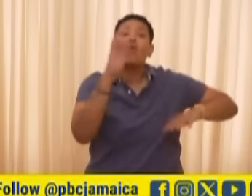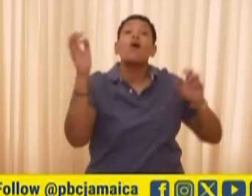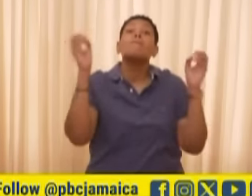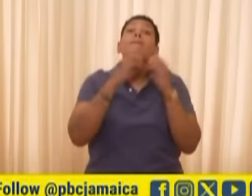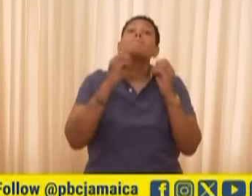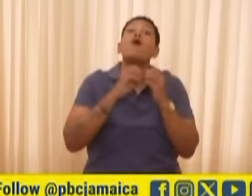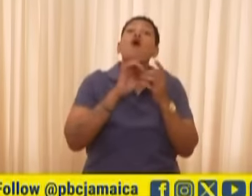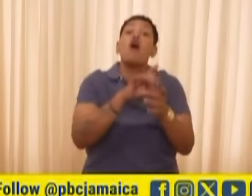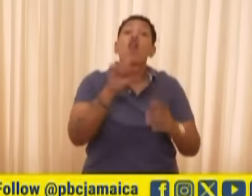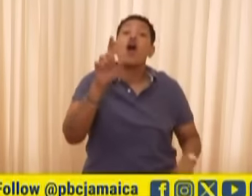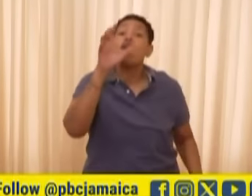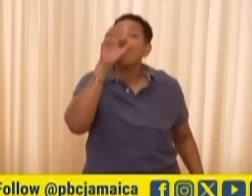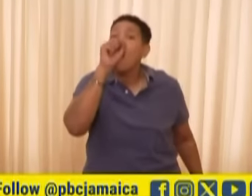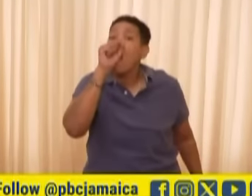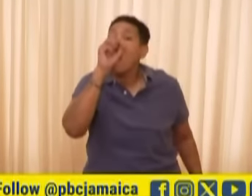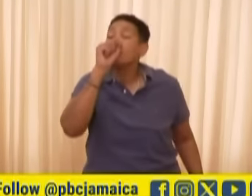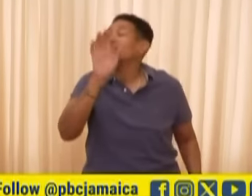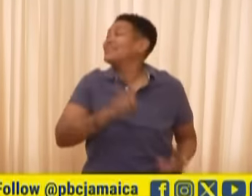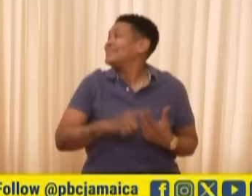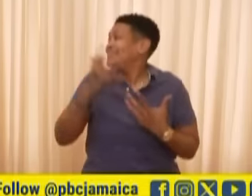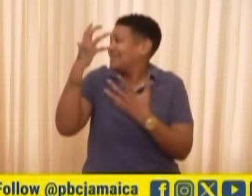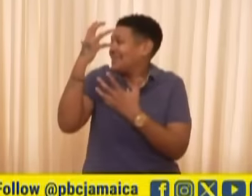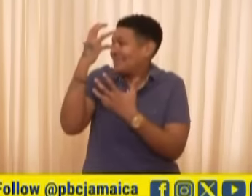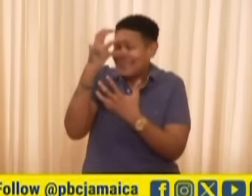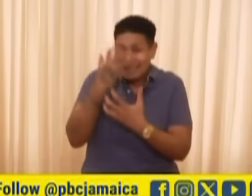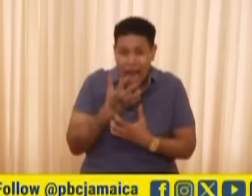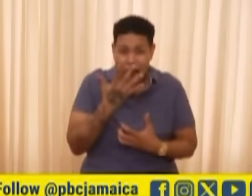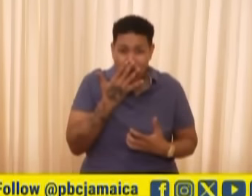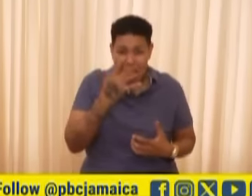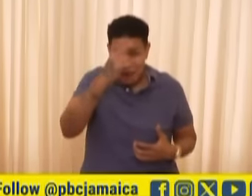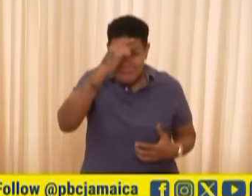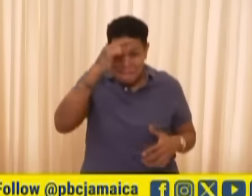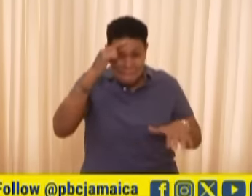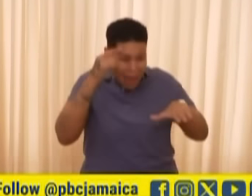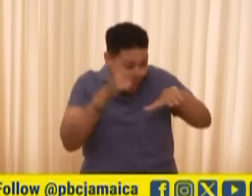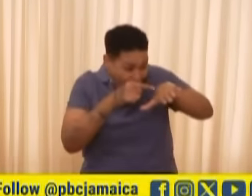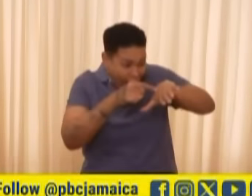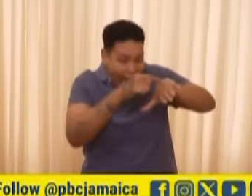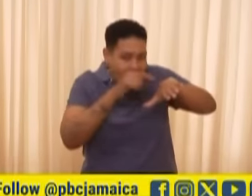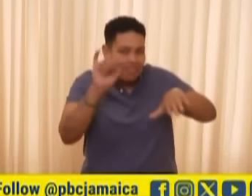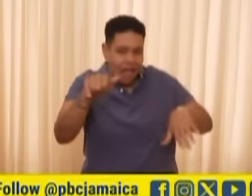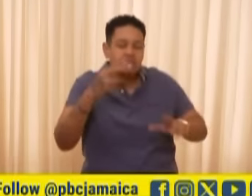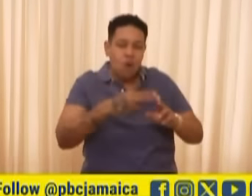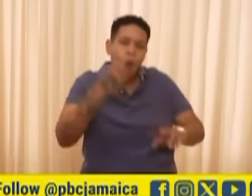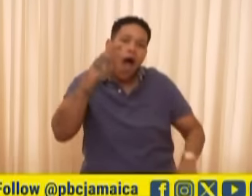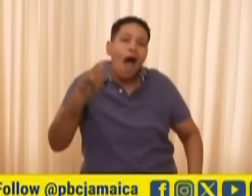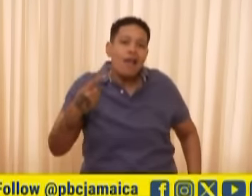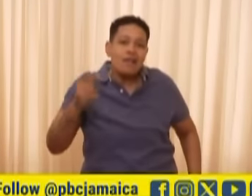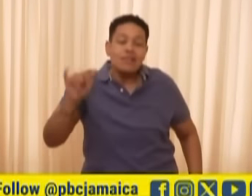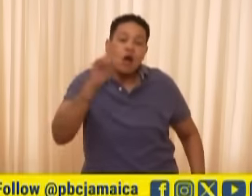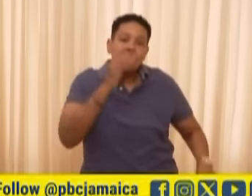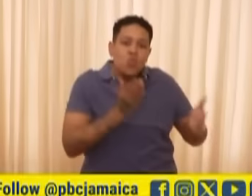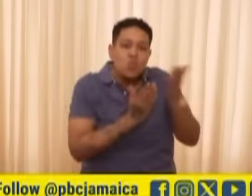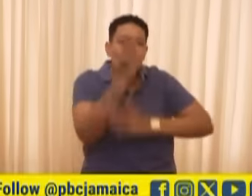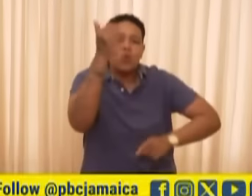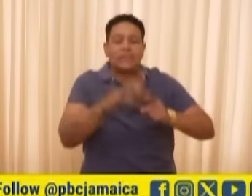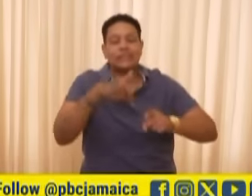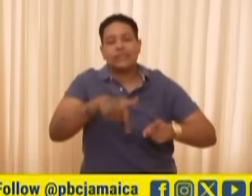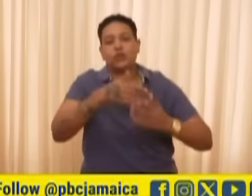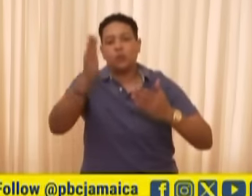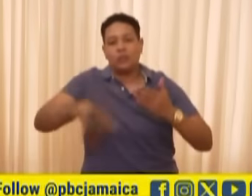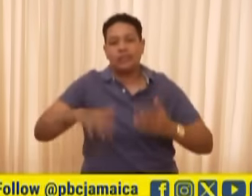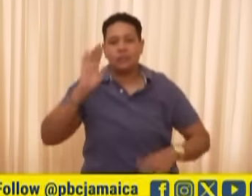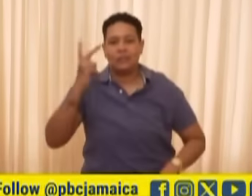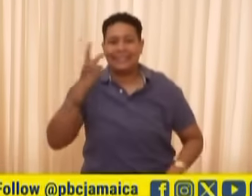of the oranges and the darker shades going into the black as we move through this